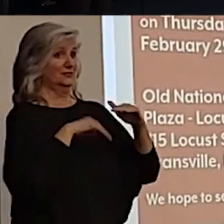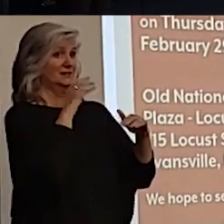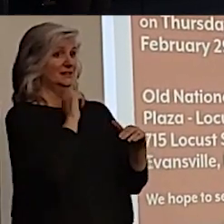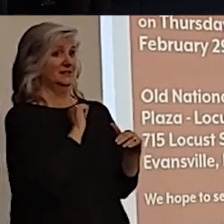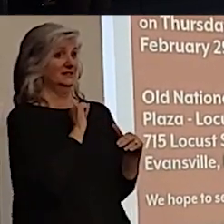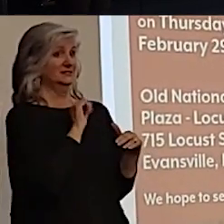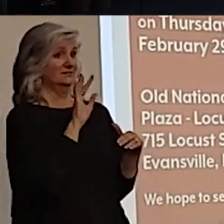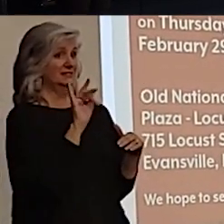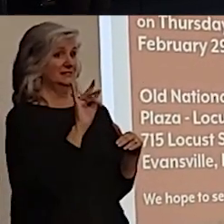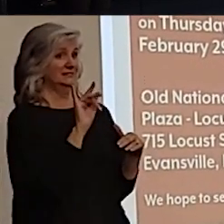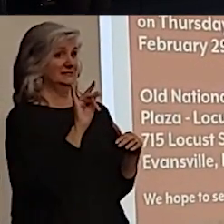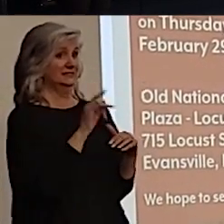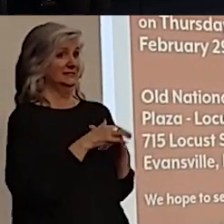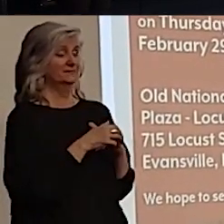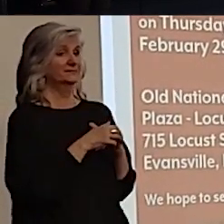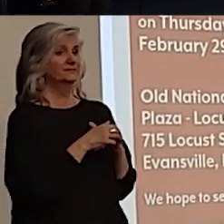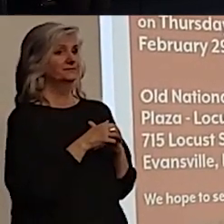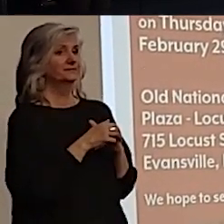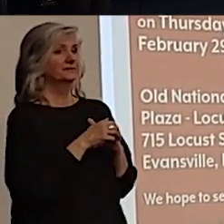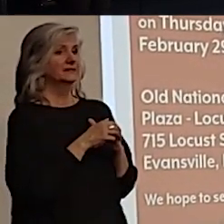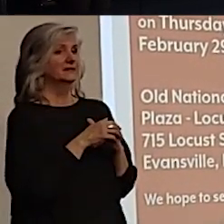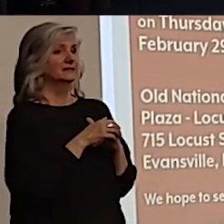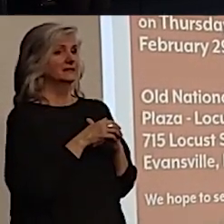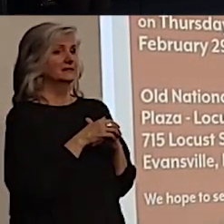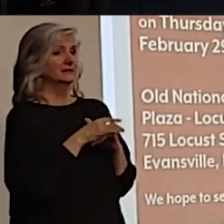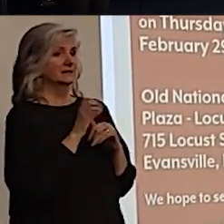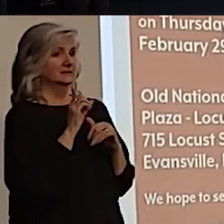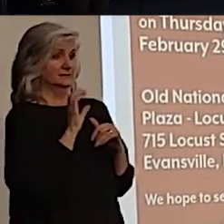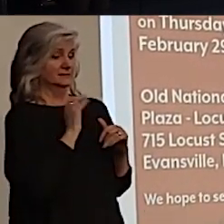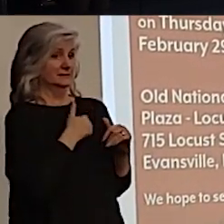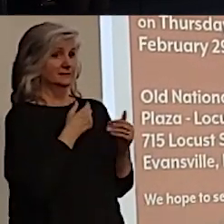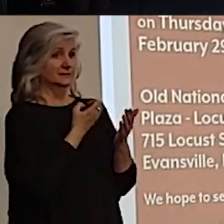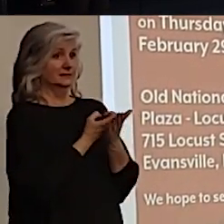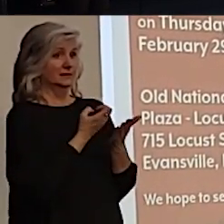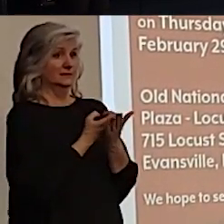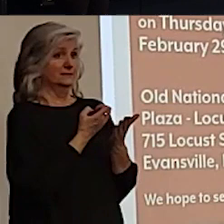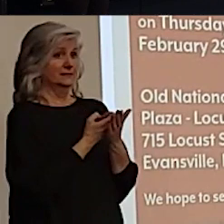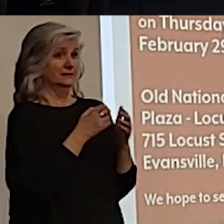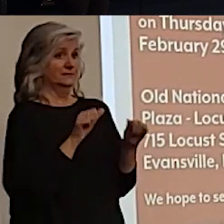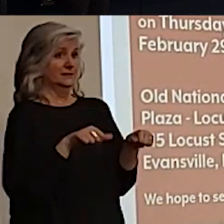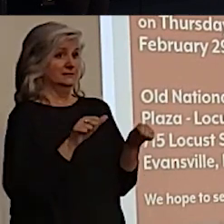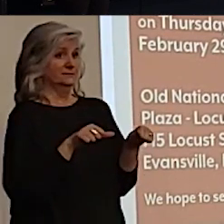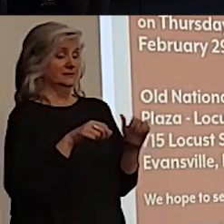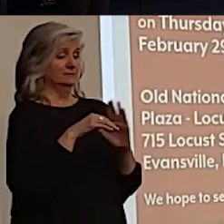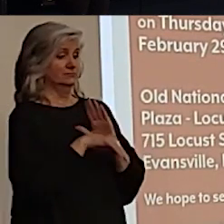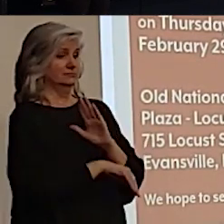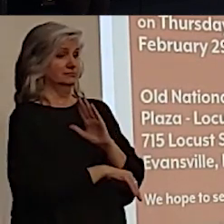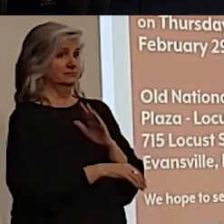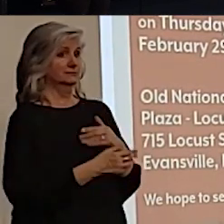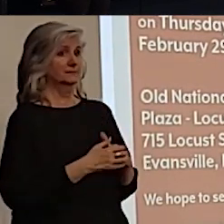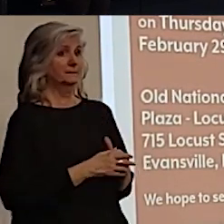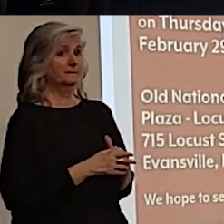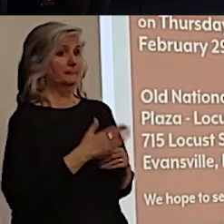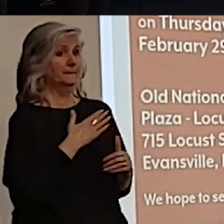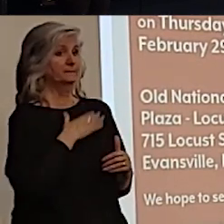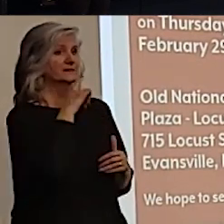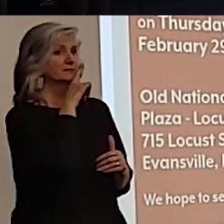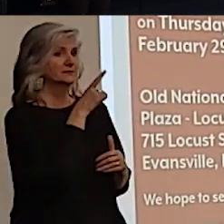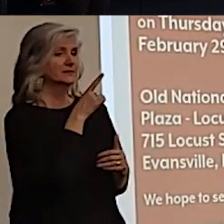of 18. So our economy has the possibility of going down. My